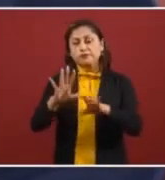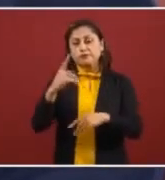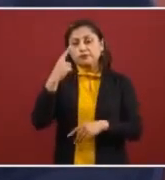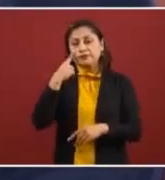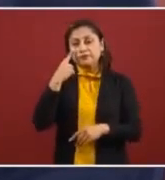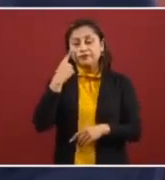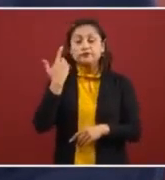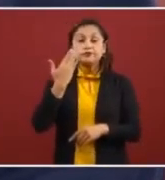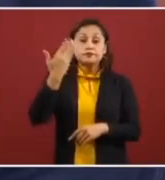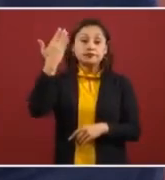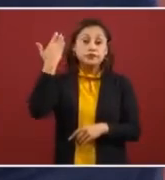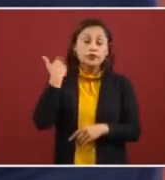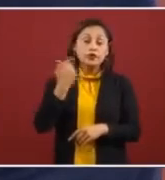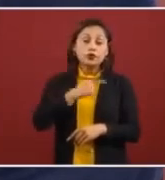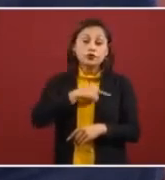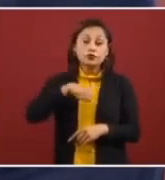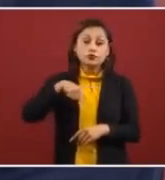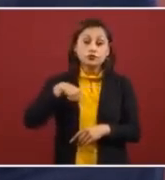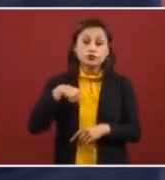Whenever we made a decision